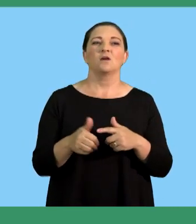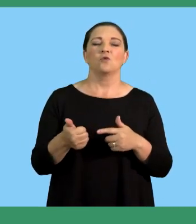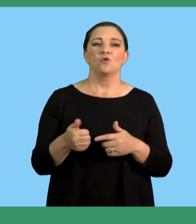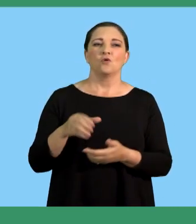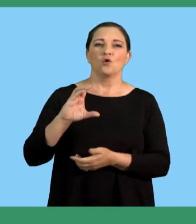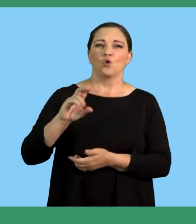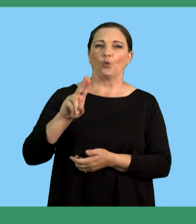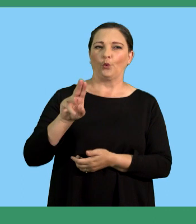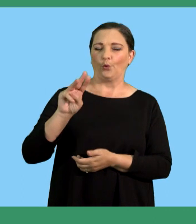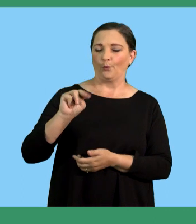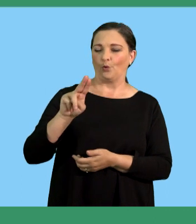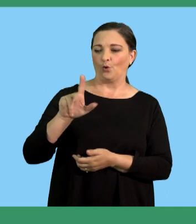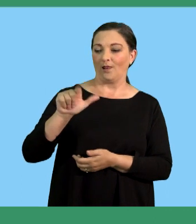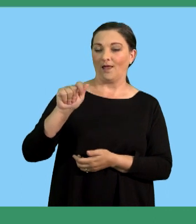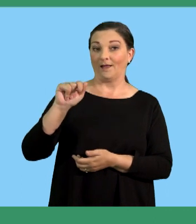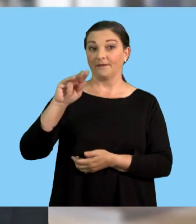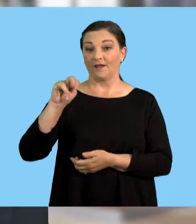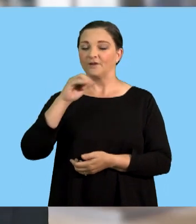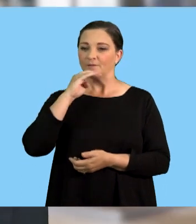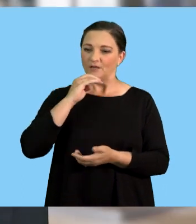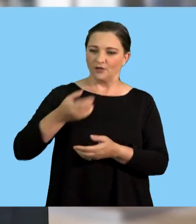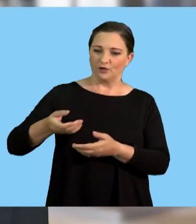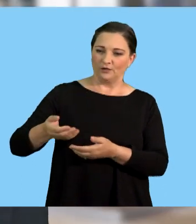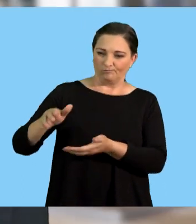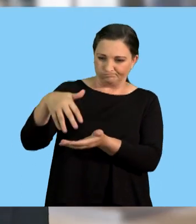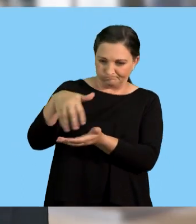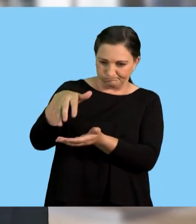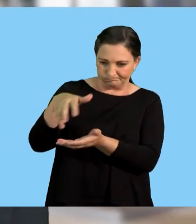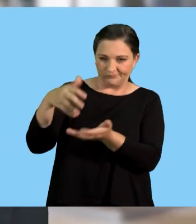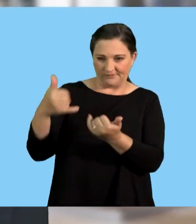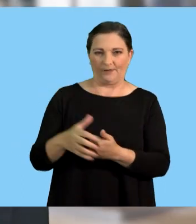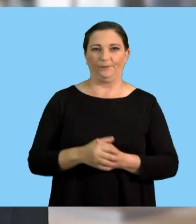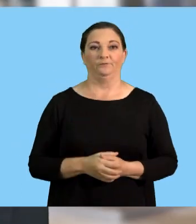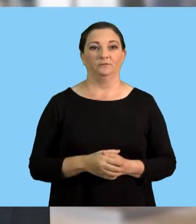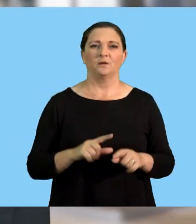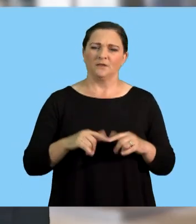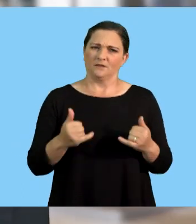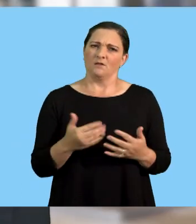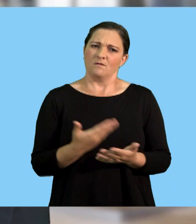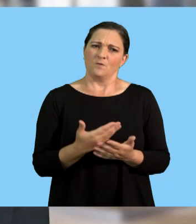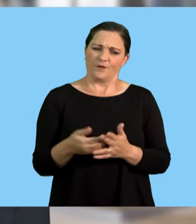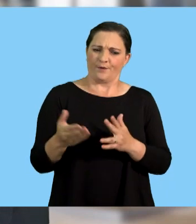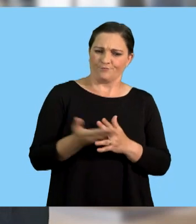now increasing in quantity. Now, with that being said, let us go to